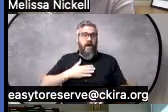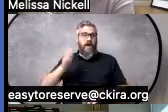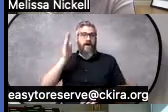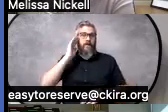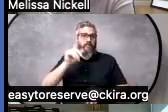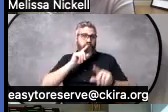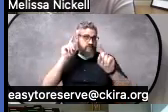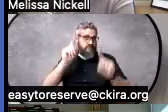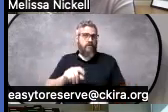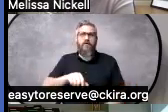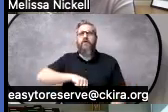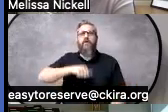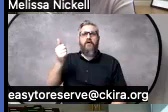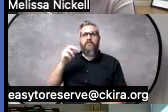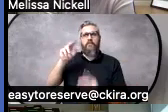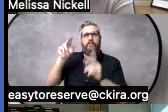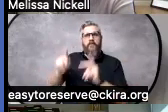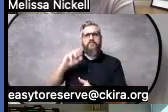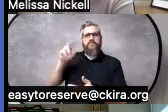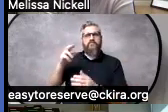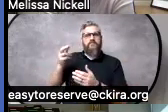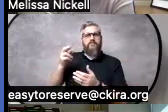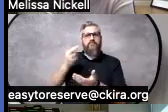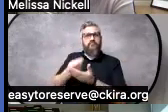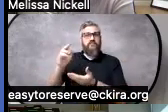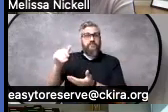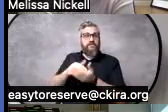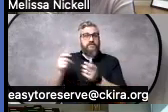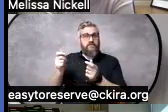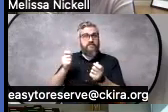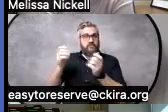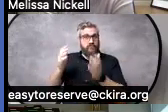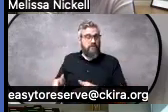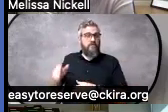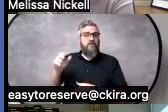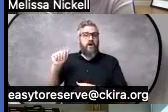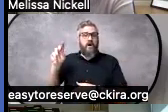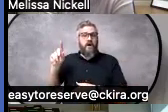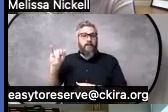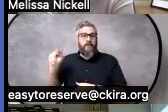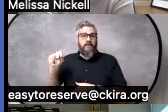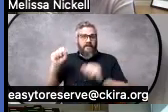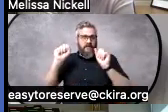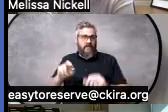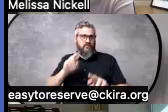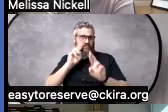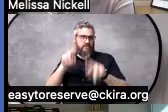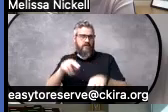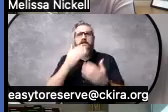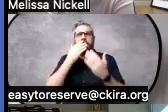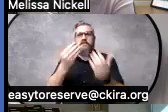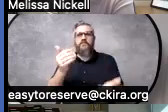of the Resource Center's directors or an administrator will respond. Thank you again.